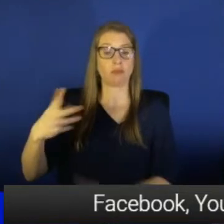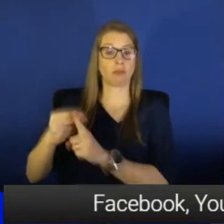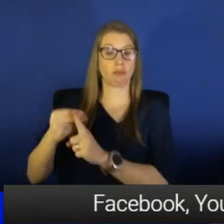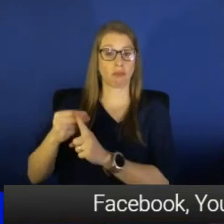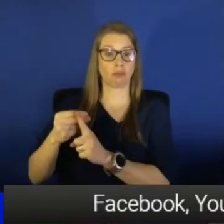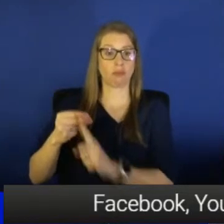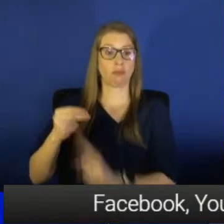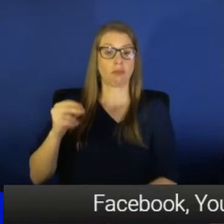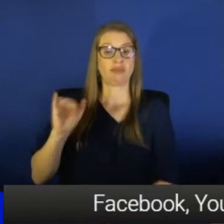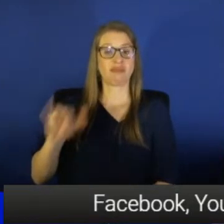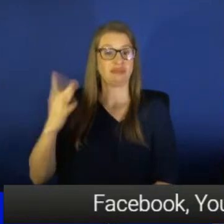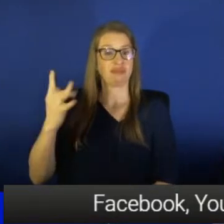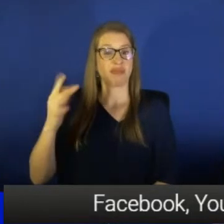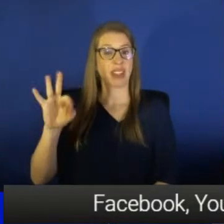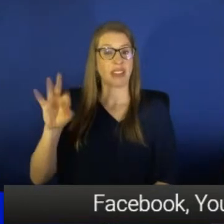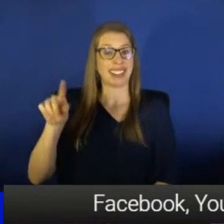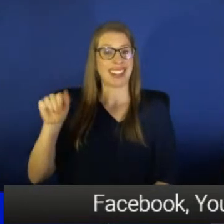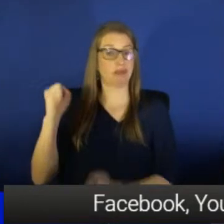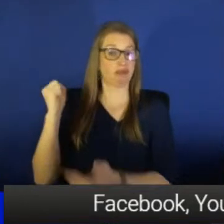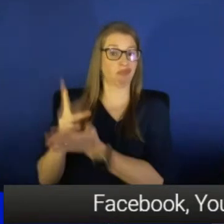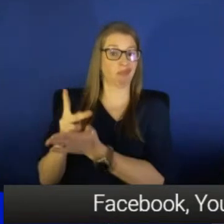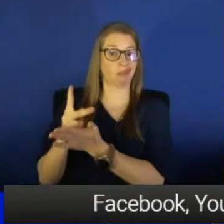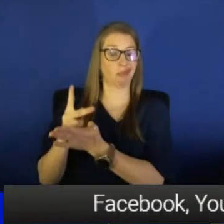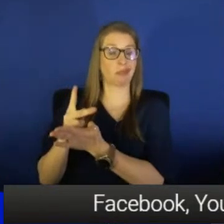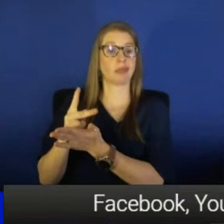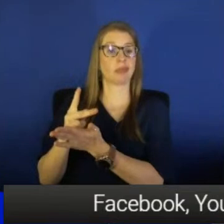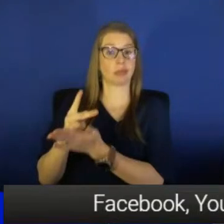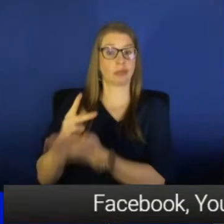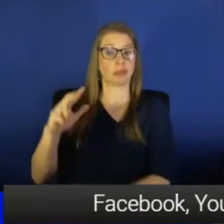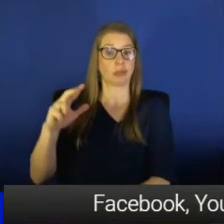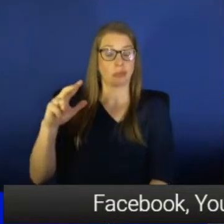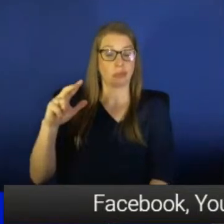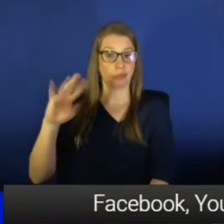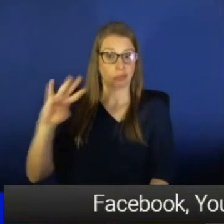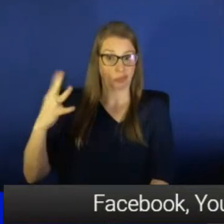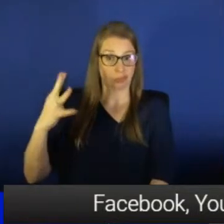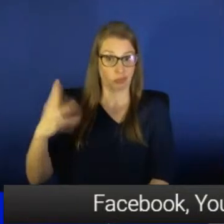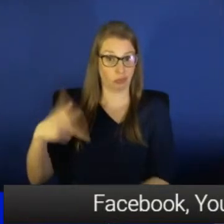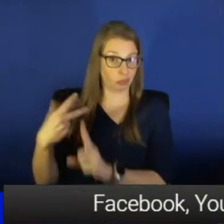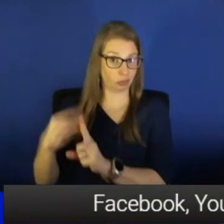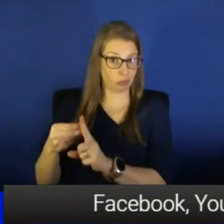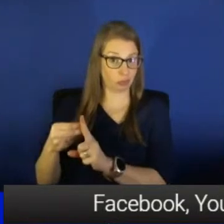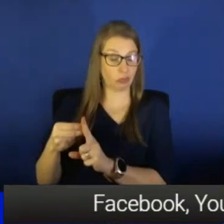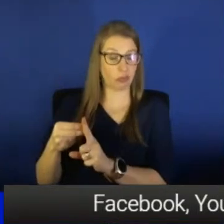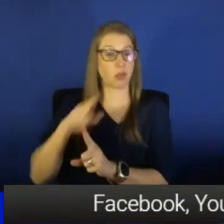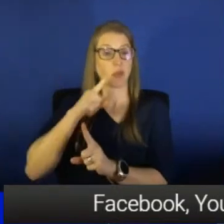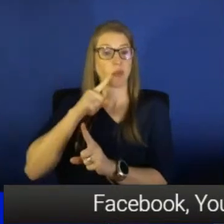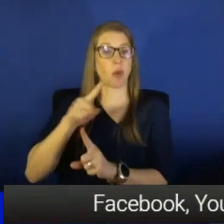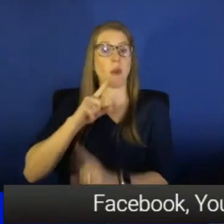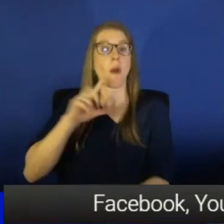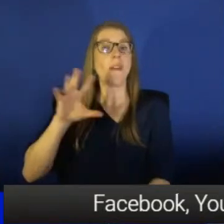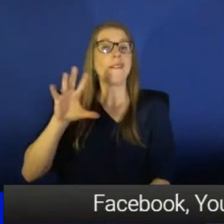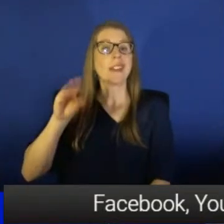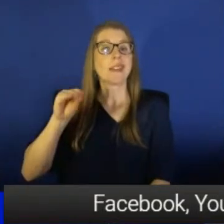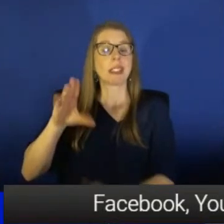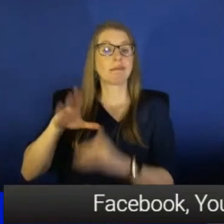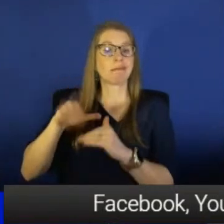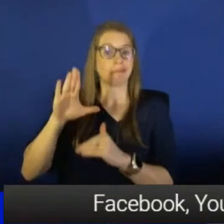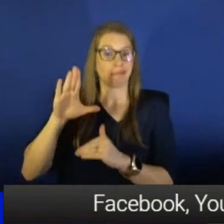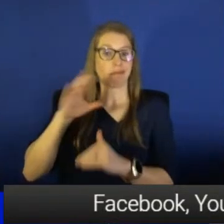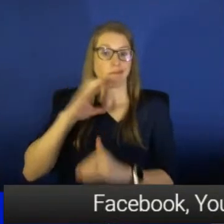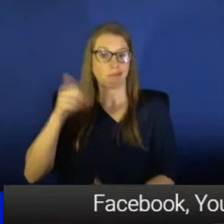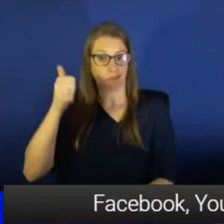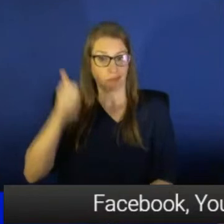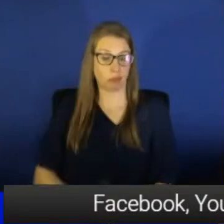FDA okayed the go-ahead for that fourth dose for 50 and above. But it